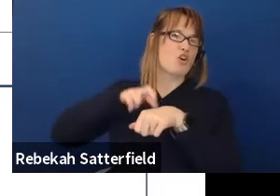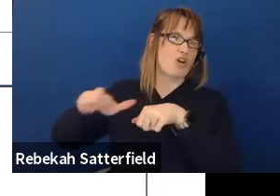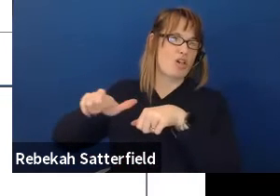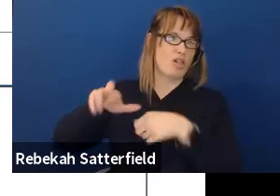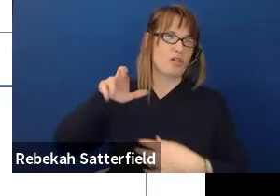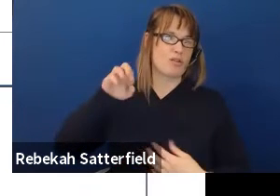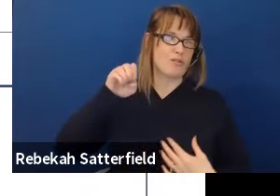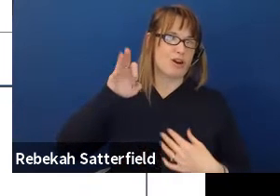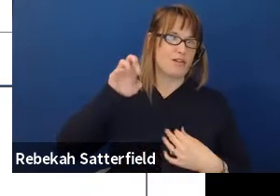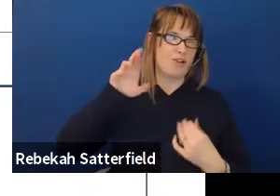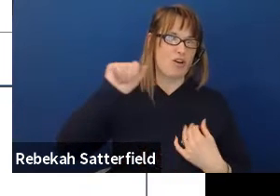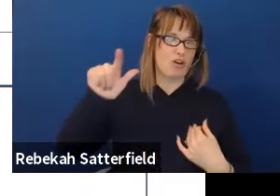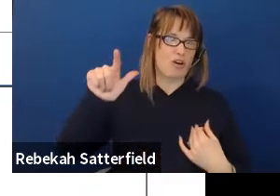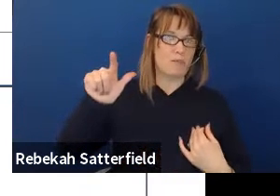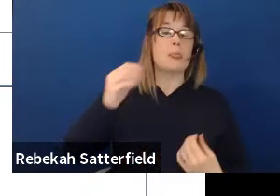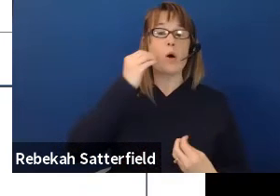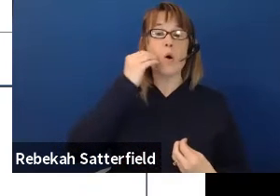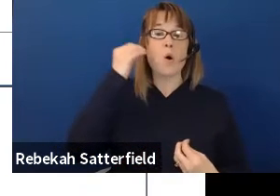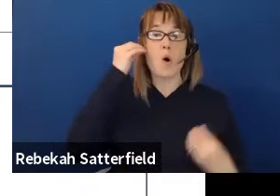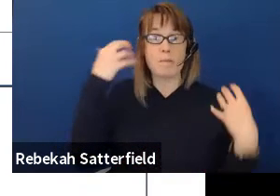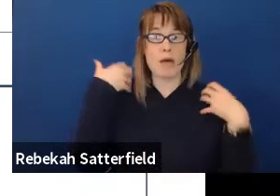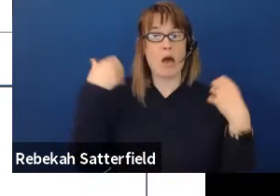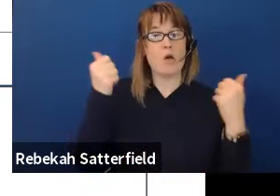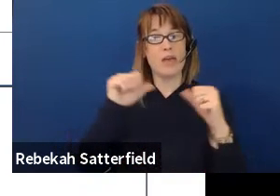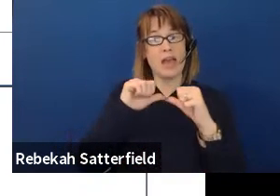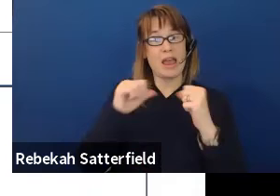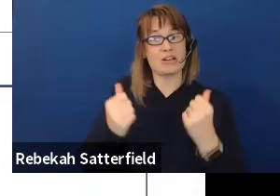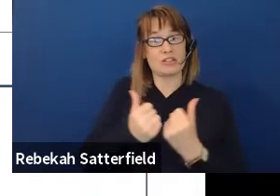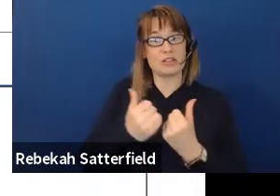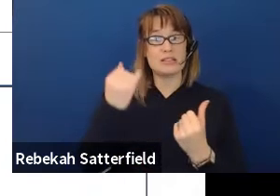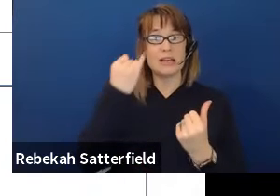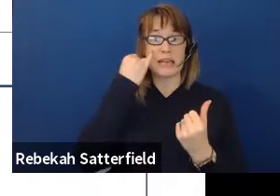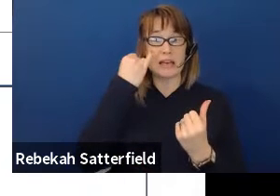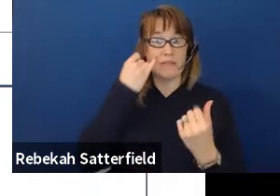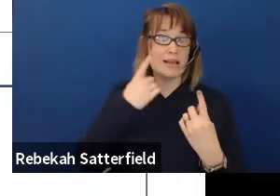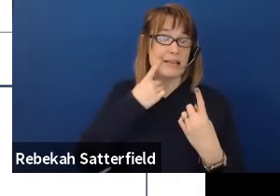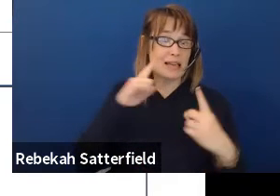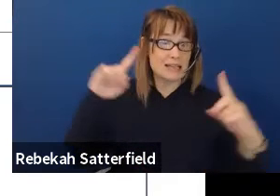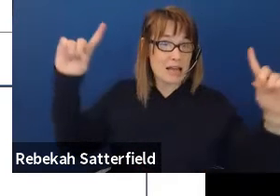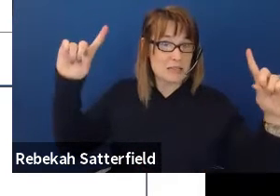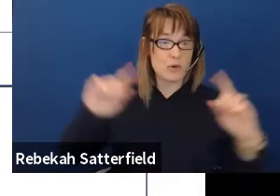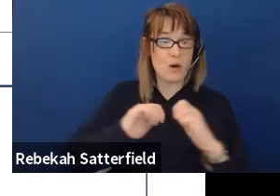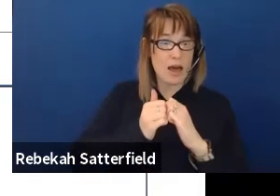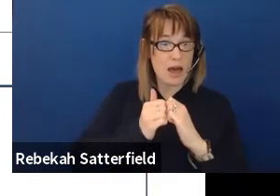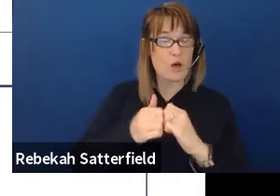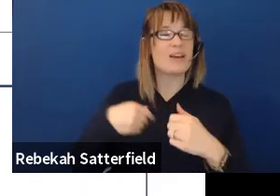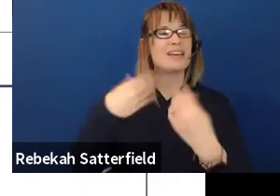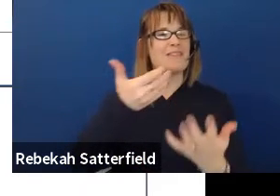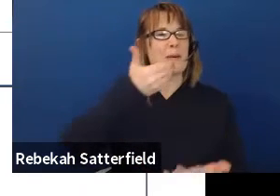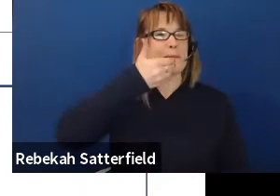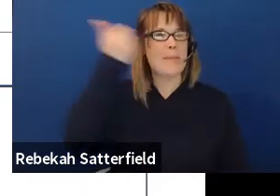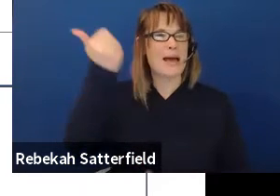health agencies that we're seeing across our client base are able to deliver the best care, meaning care that is